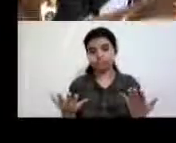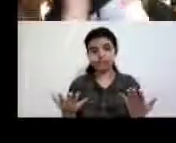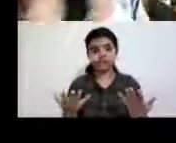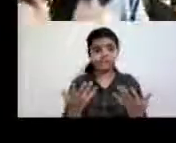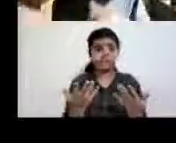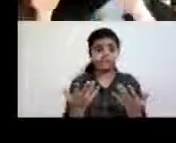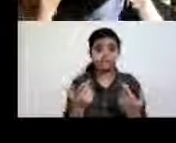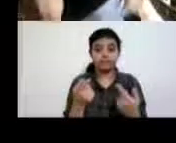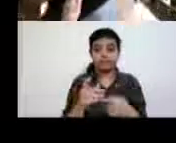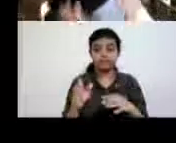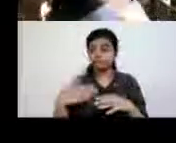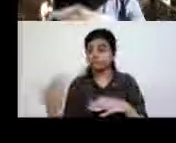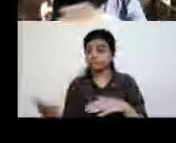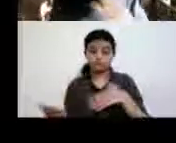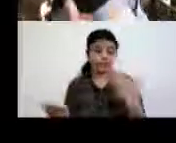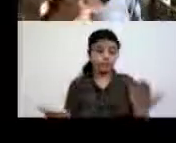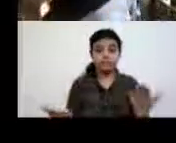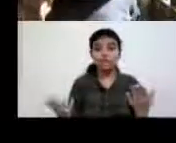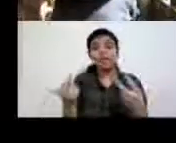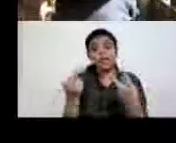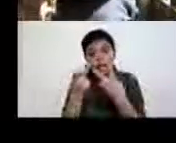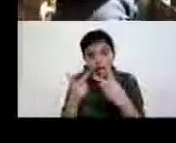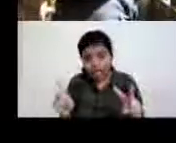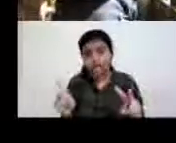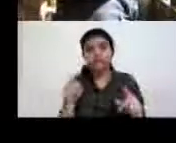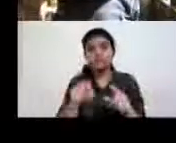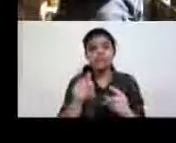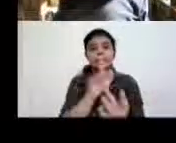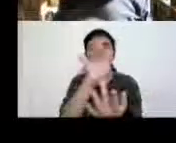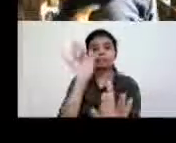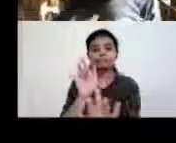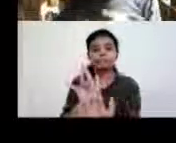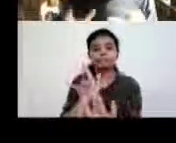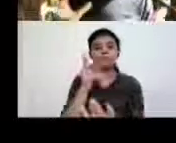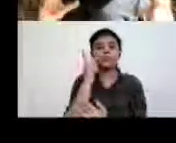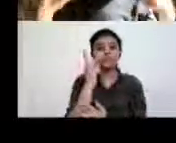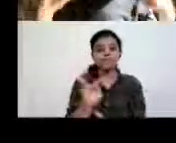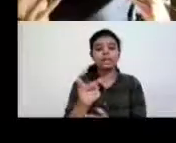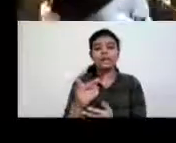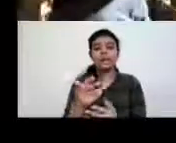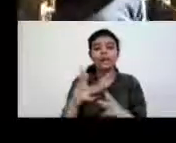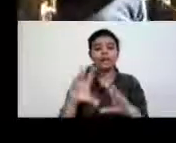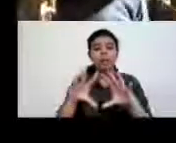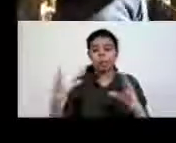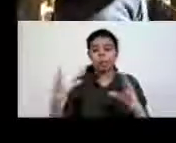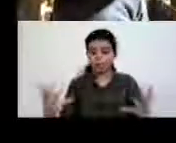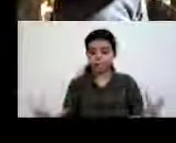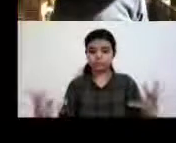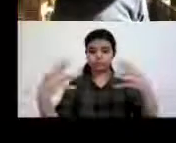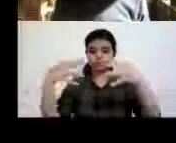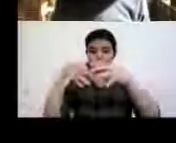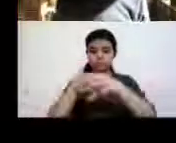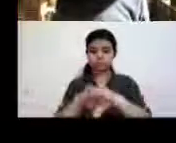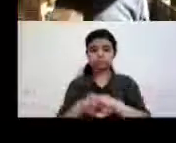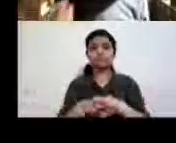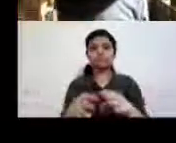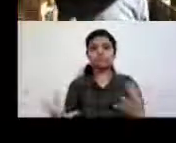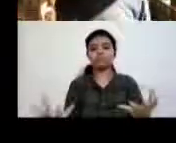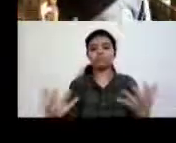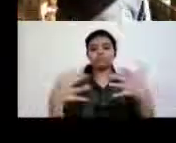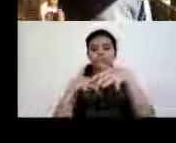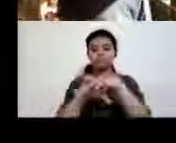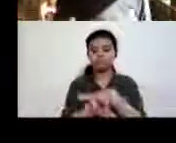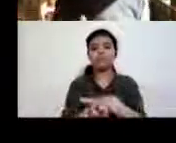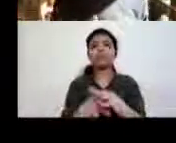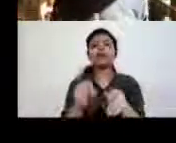differences, left and right, and you have this translation in the middle, which is trying to combine both of the ones into something which